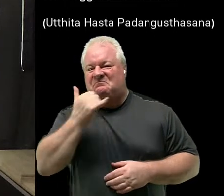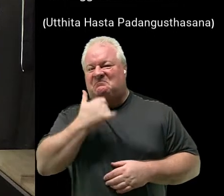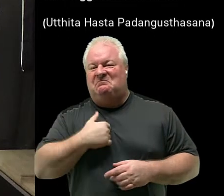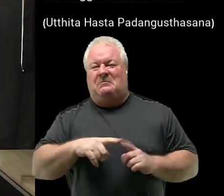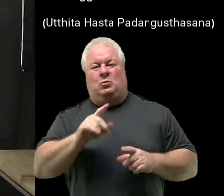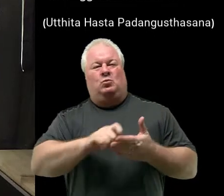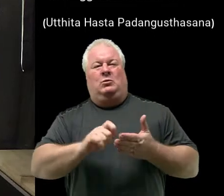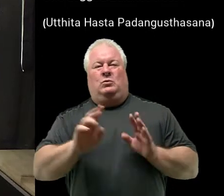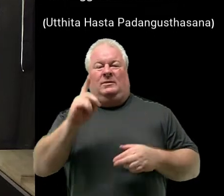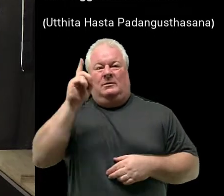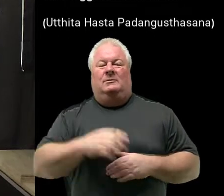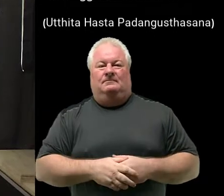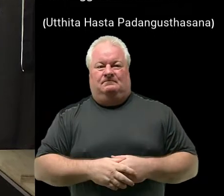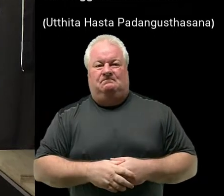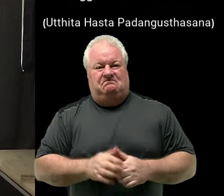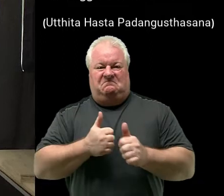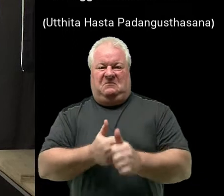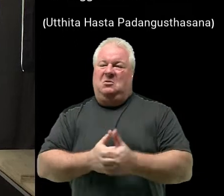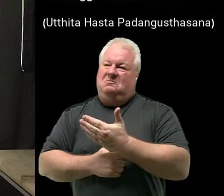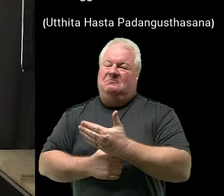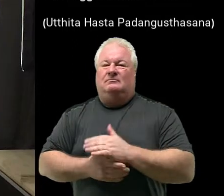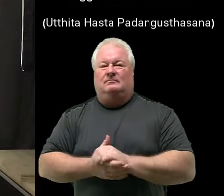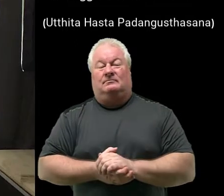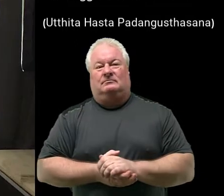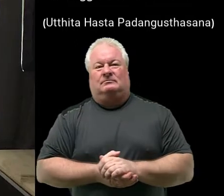take your hand back to your hip, lower your leg.